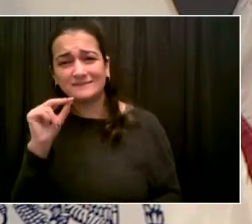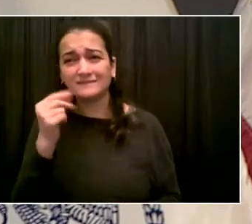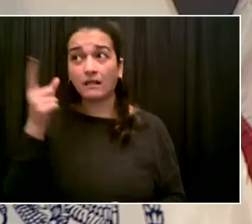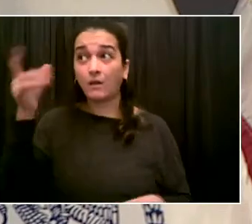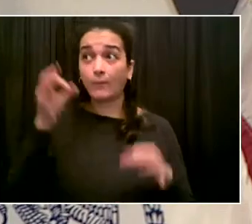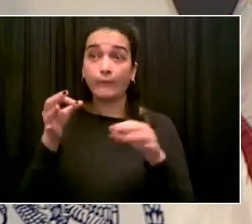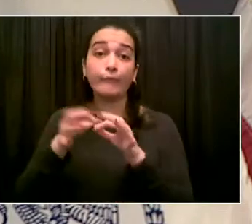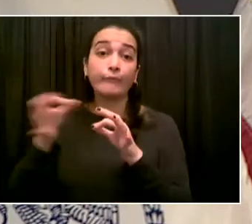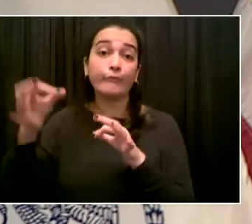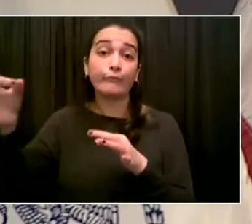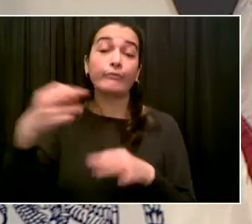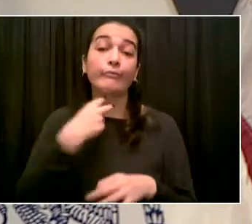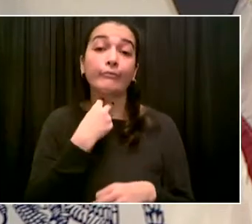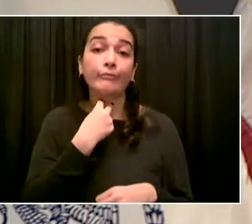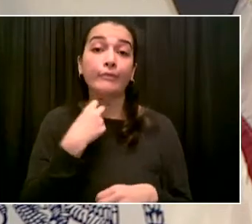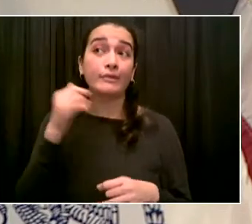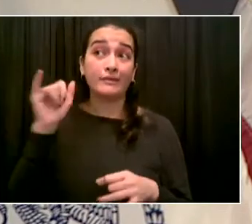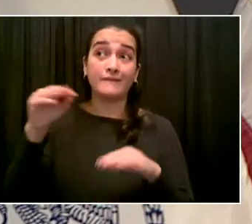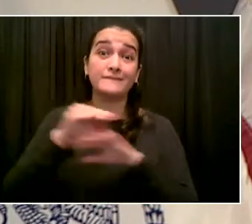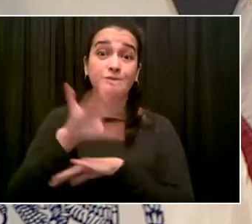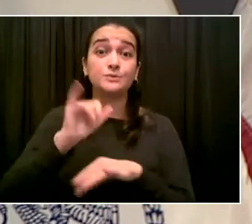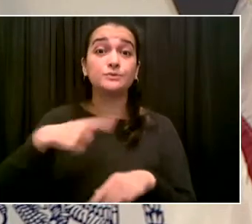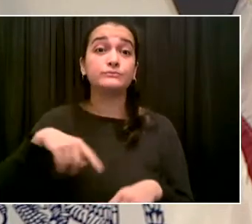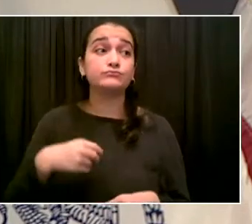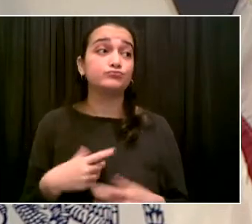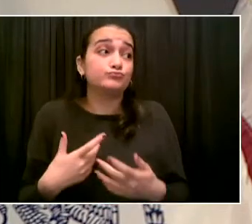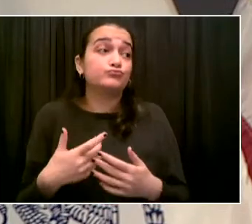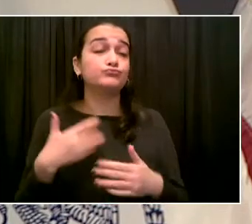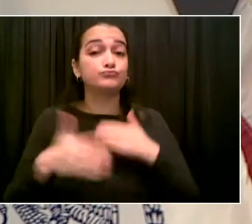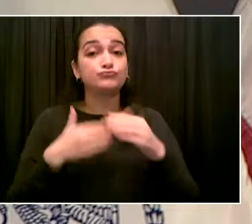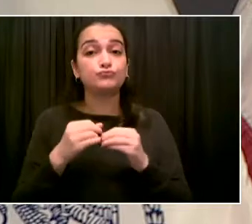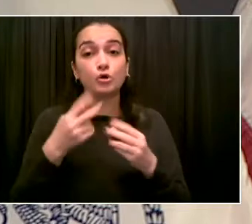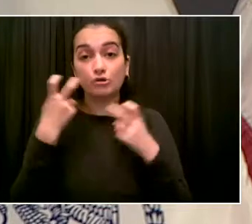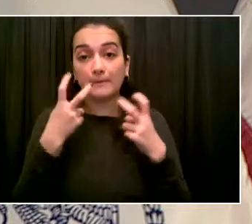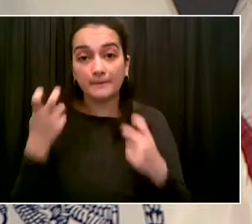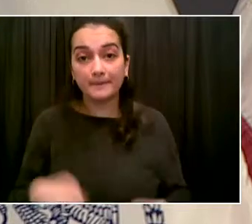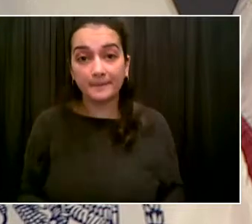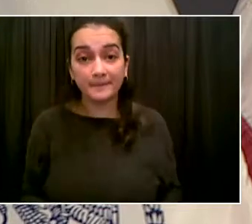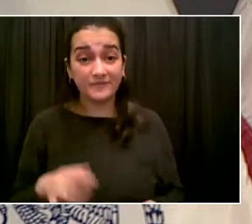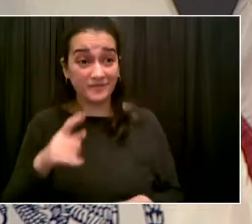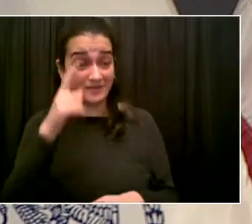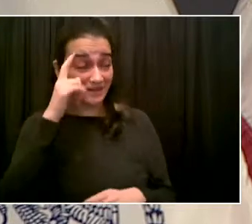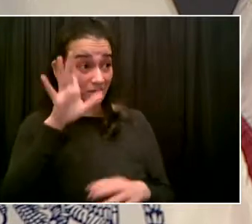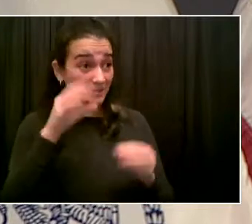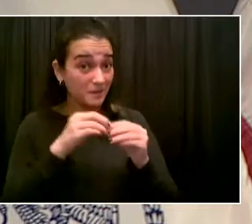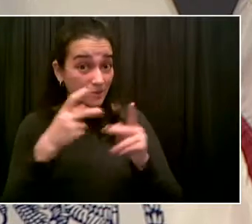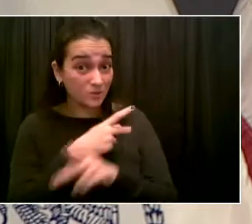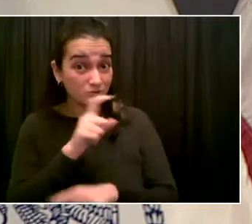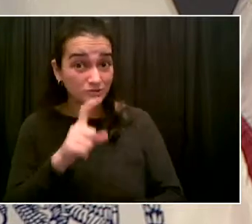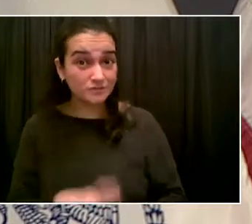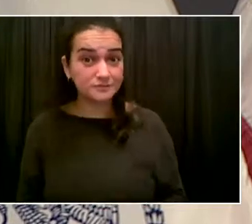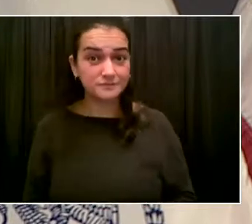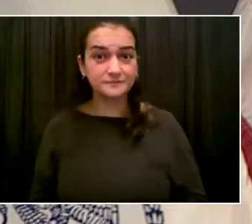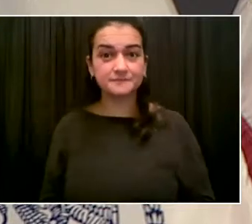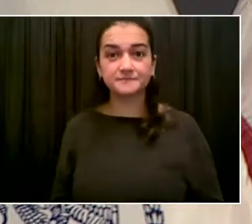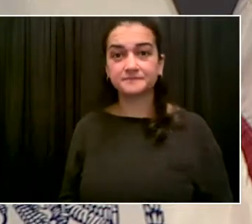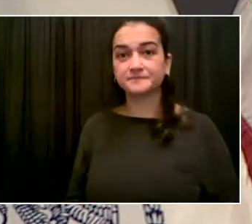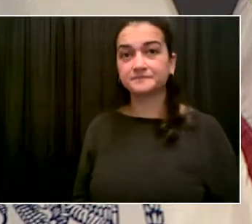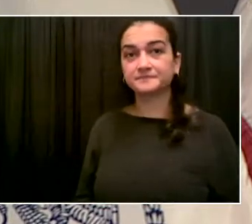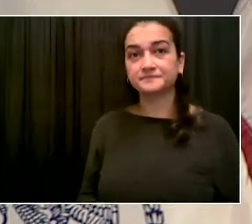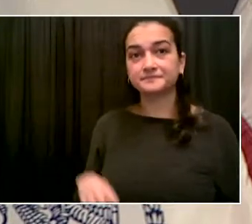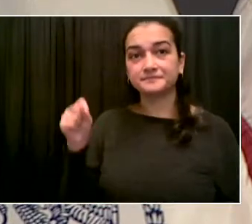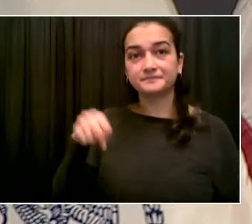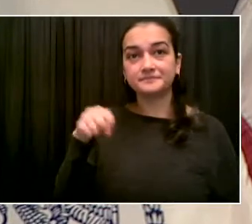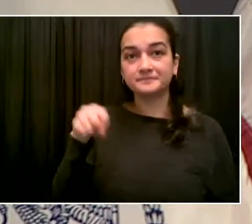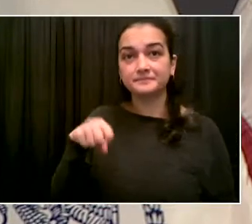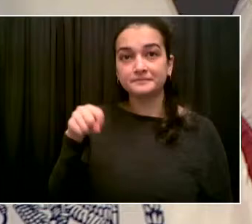I think the first thing that I'm always amazed that I say it and I'm not seeing much follow-up on it, so I'm going to urge again everyone to follow up